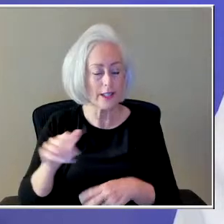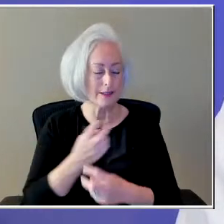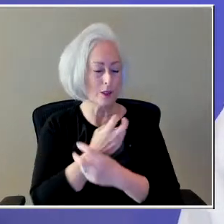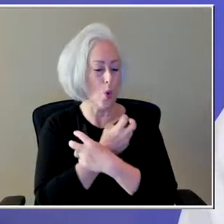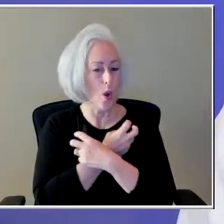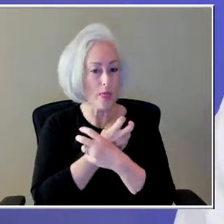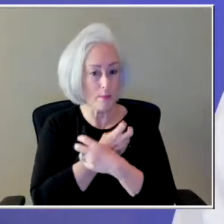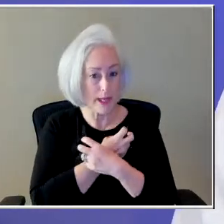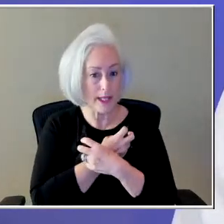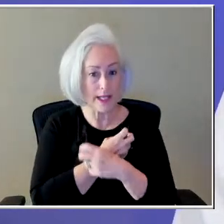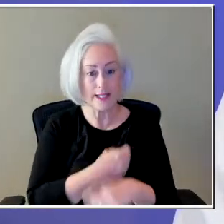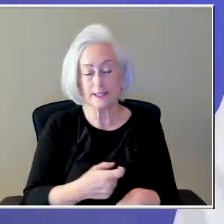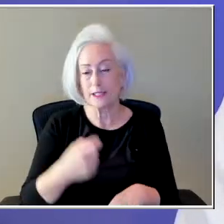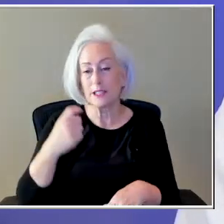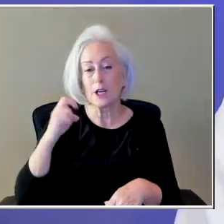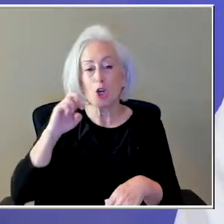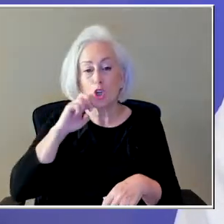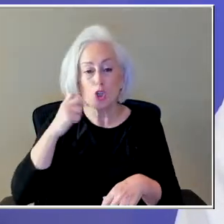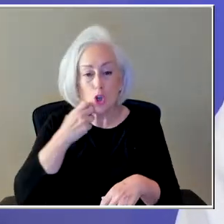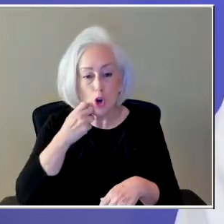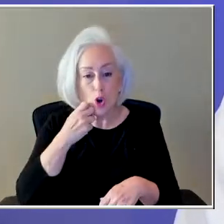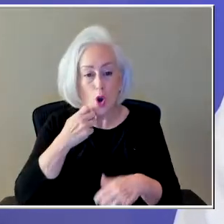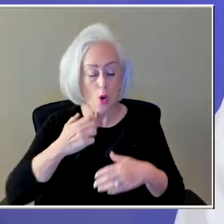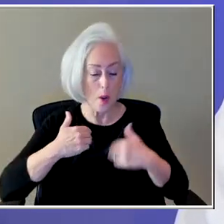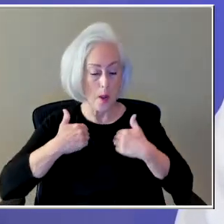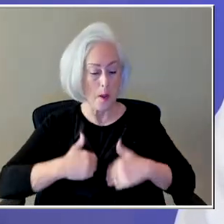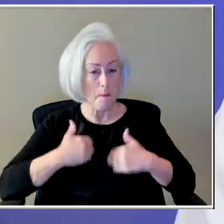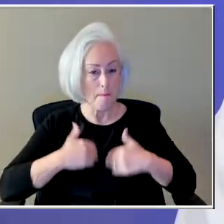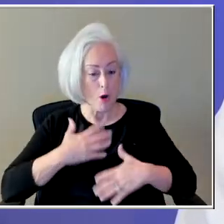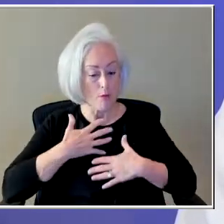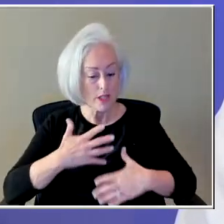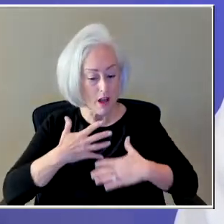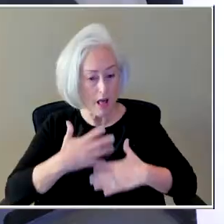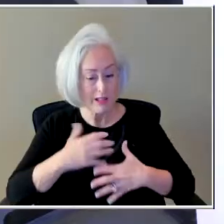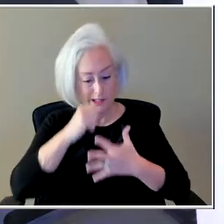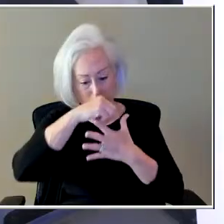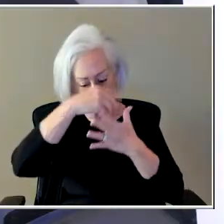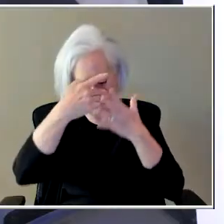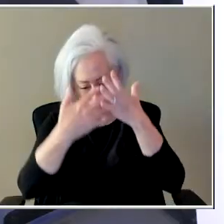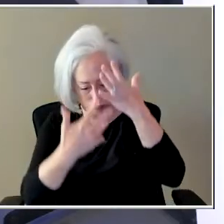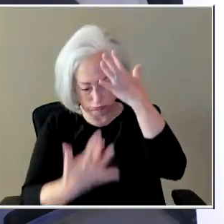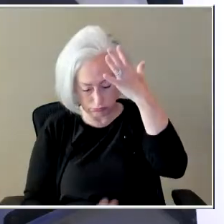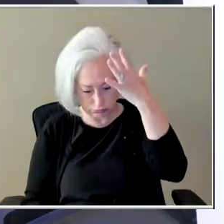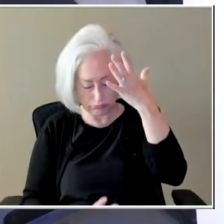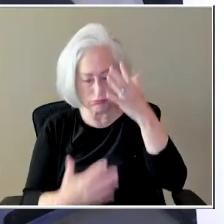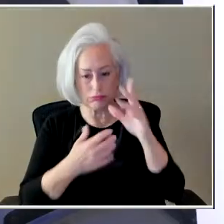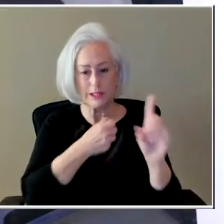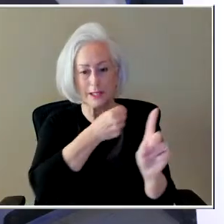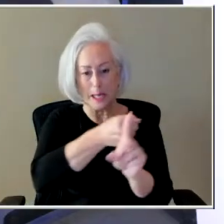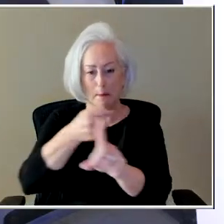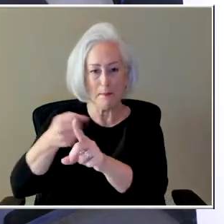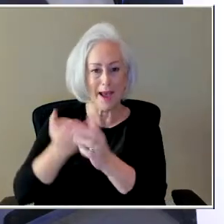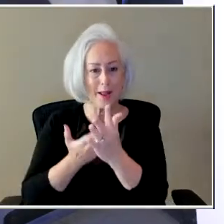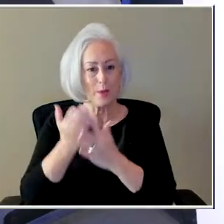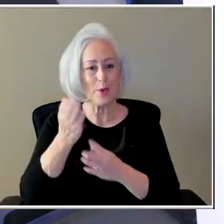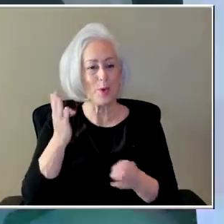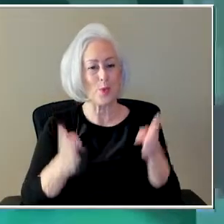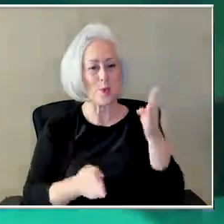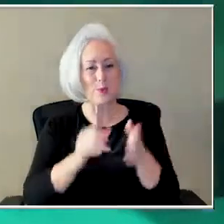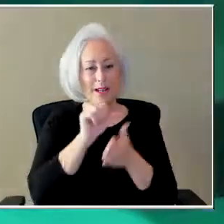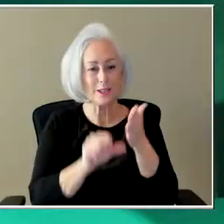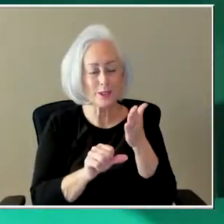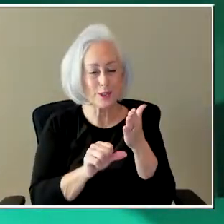neurosurgery, pulmonology. So it's an amazing amount of work that's helping our patients. Literally growing by the day. Yes. We recently joined you in